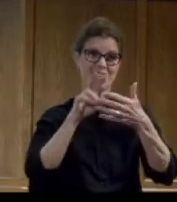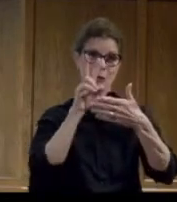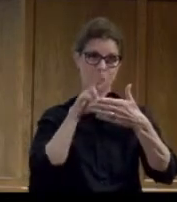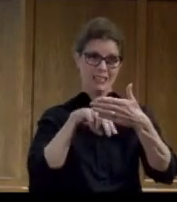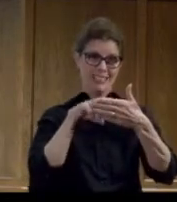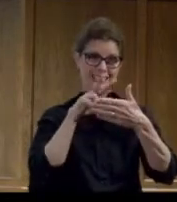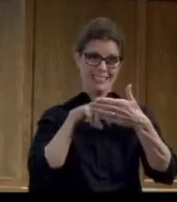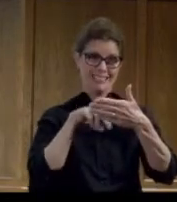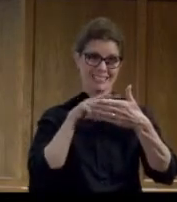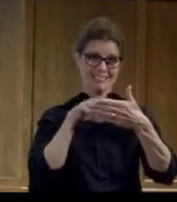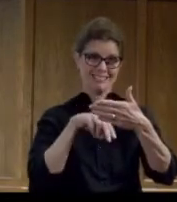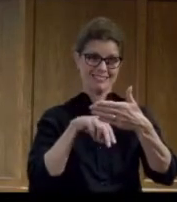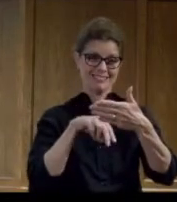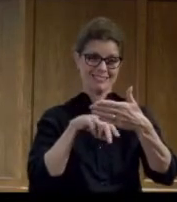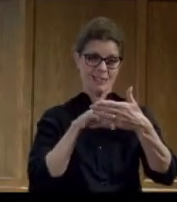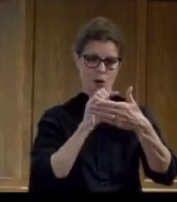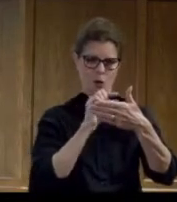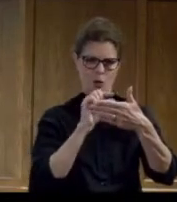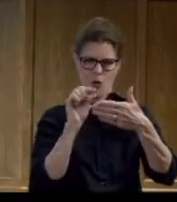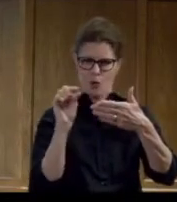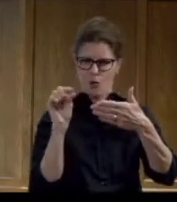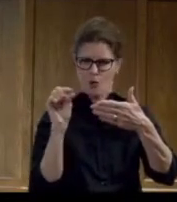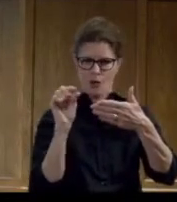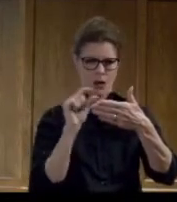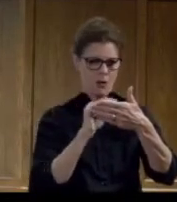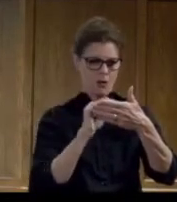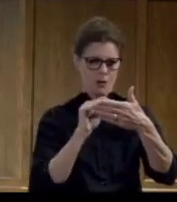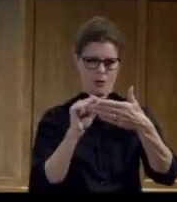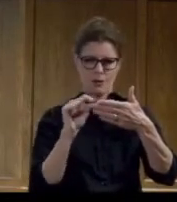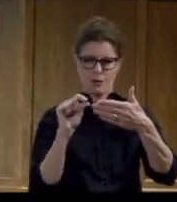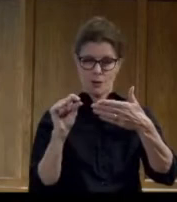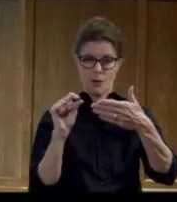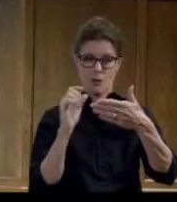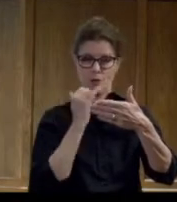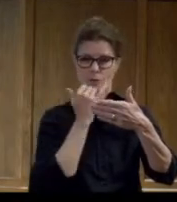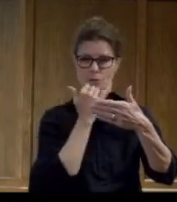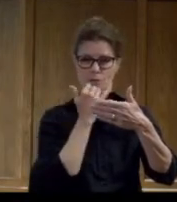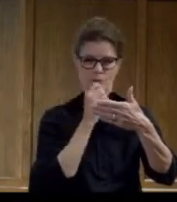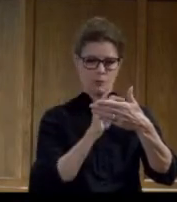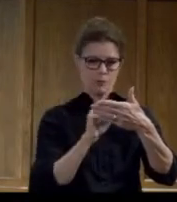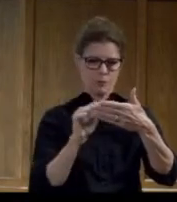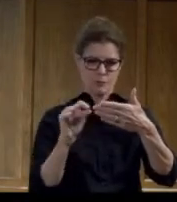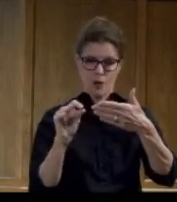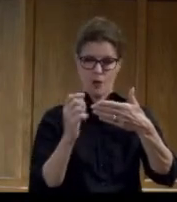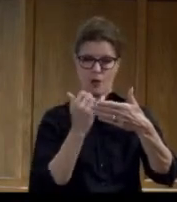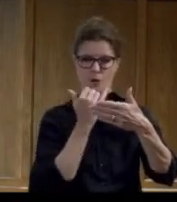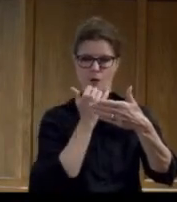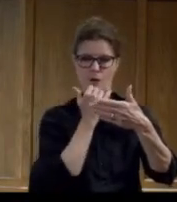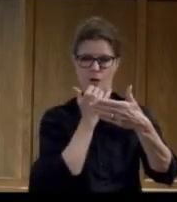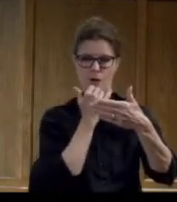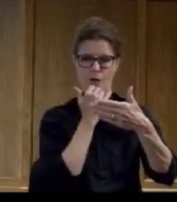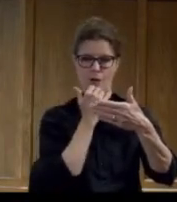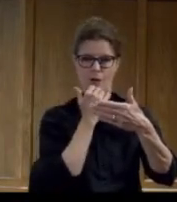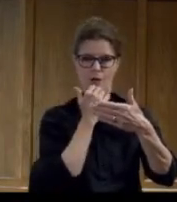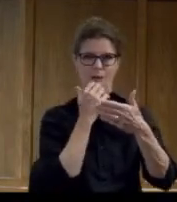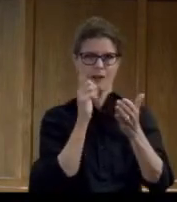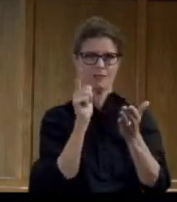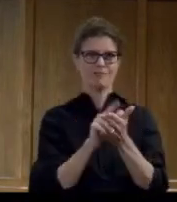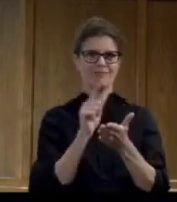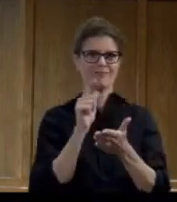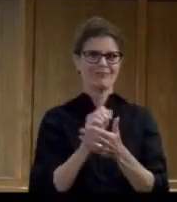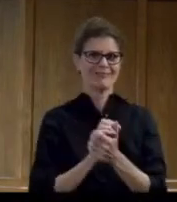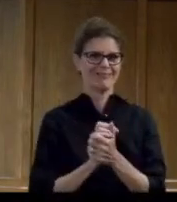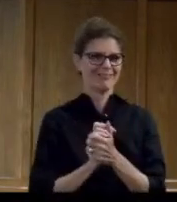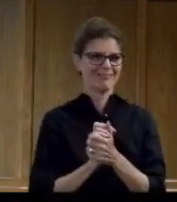the story of every single action of fraud that this company had committed. You see,